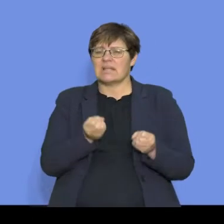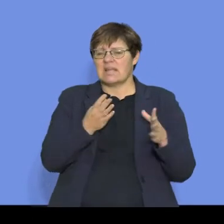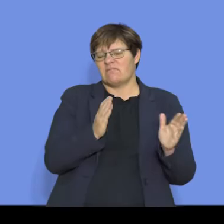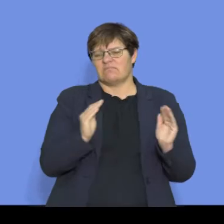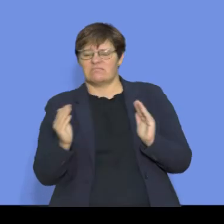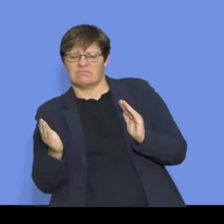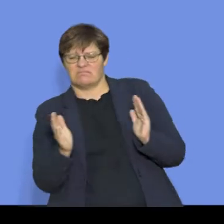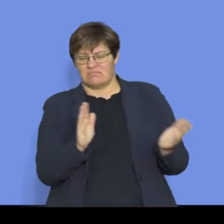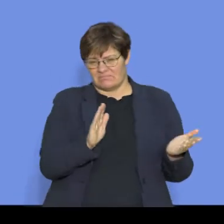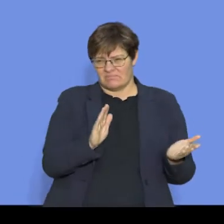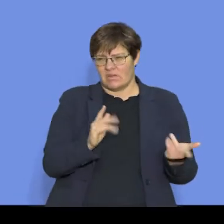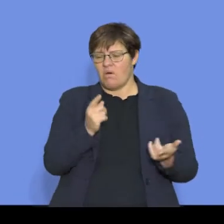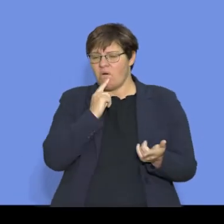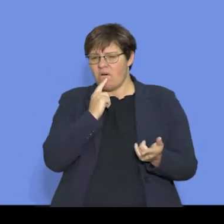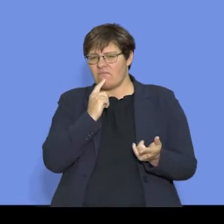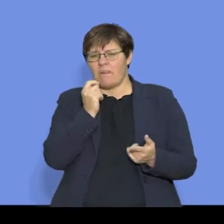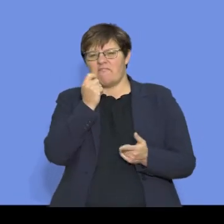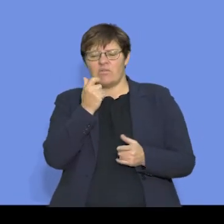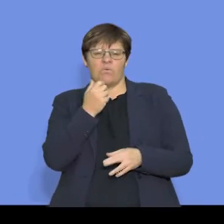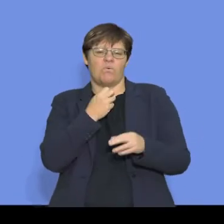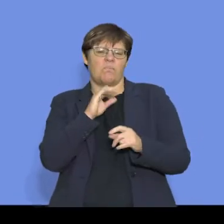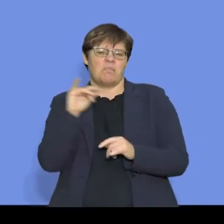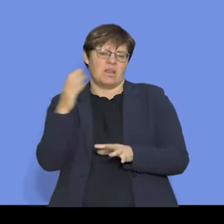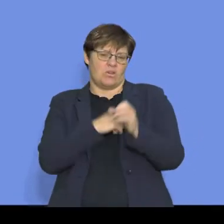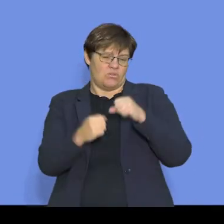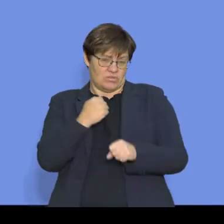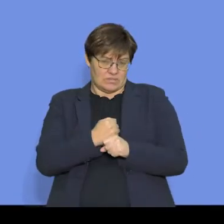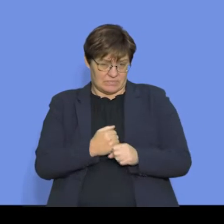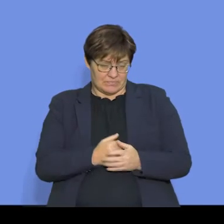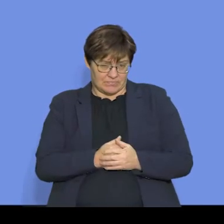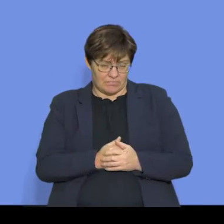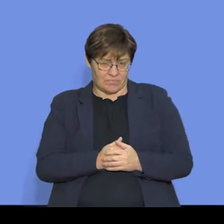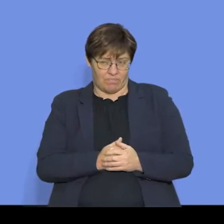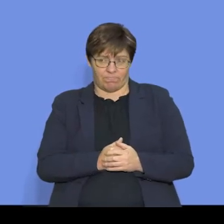little bit of leeway of a couple of million years.